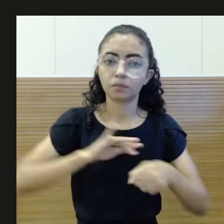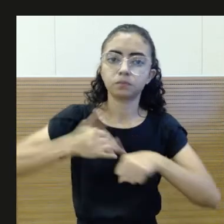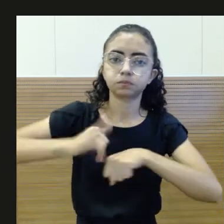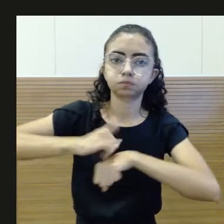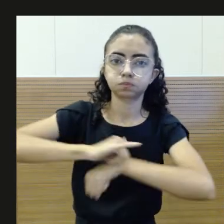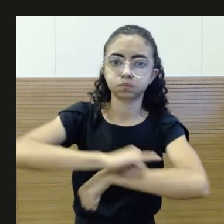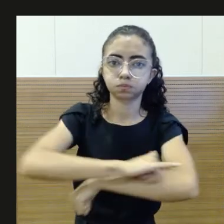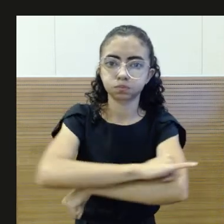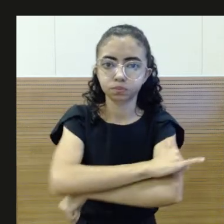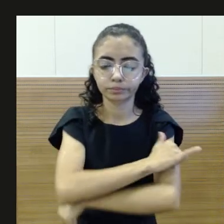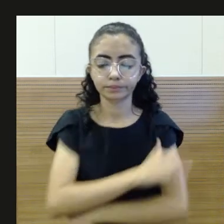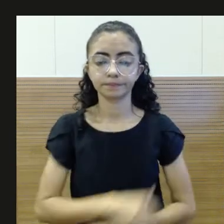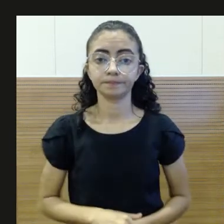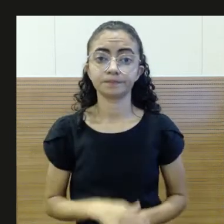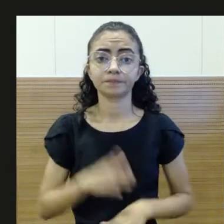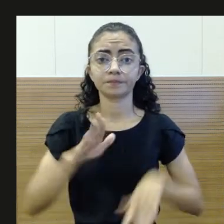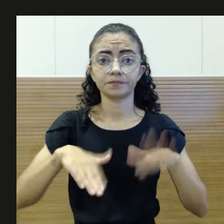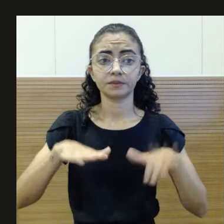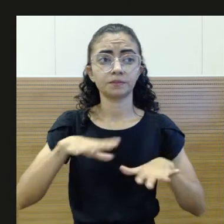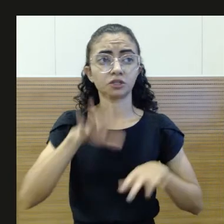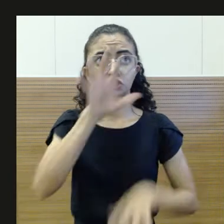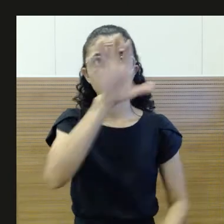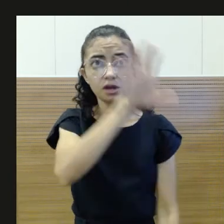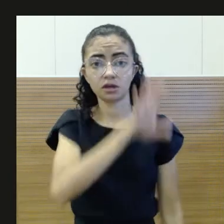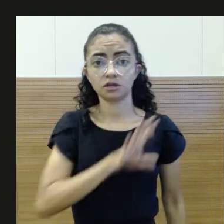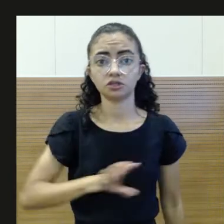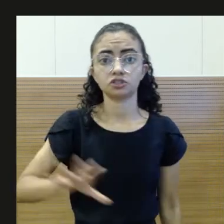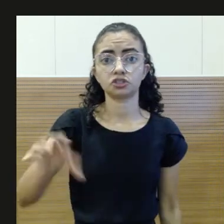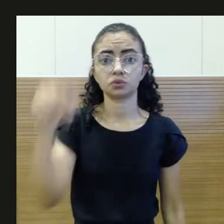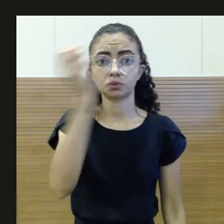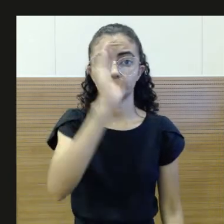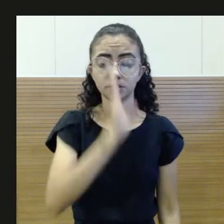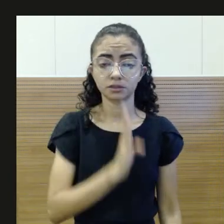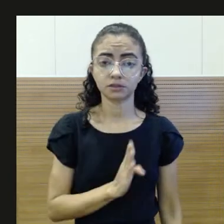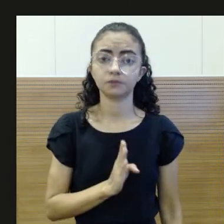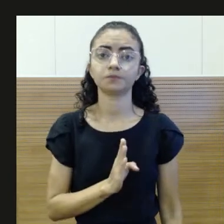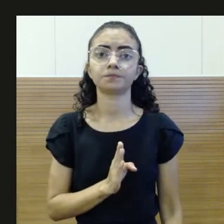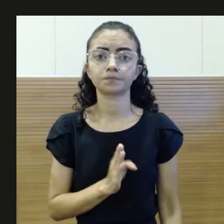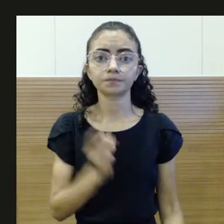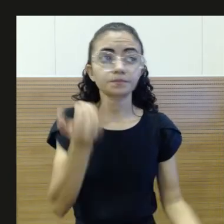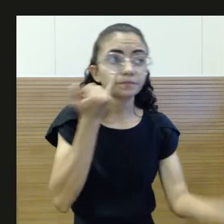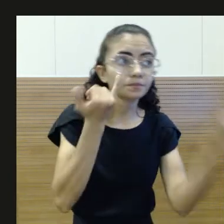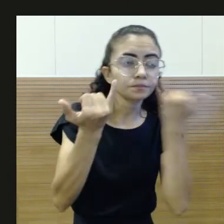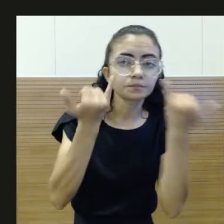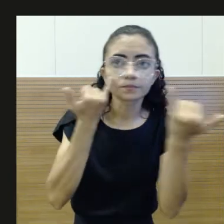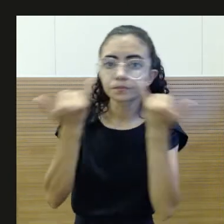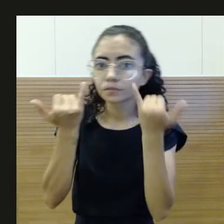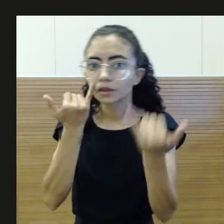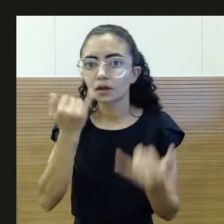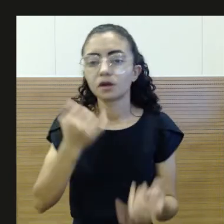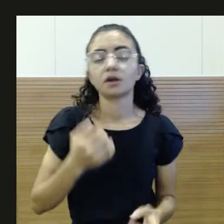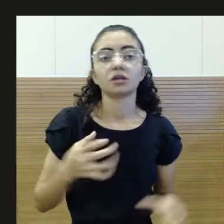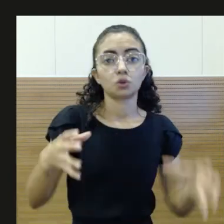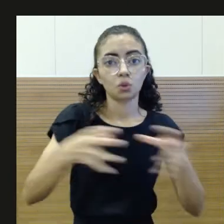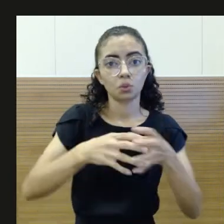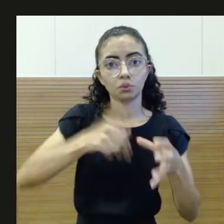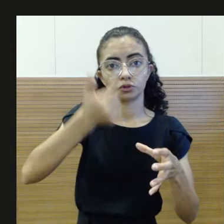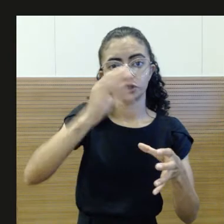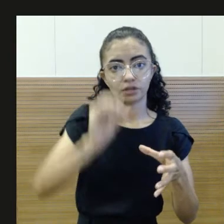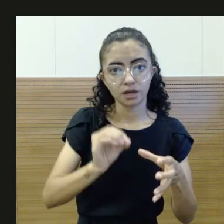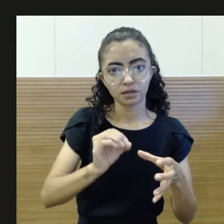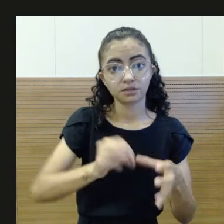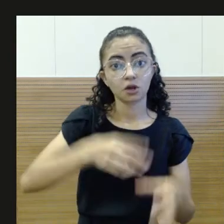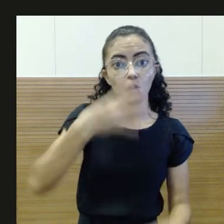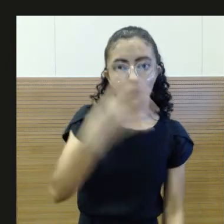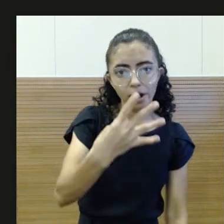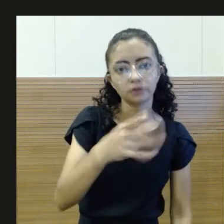other principles. This guide recognizes all the principles adopted in this guide for the Brazilian population, but incorporates